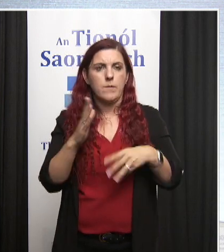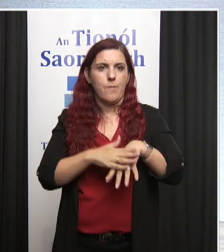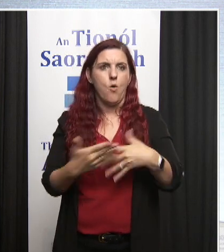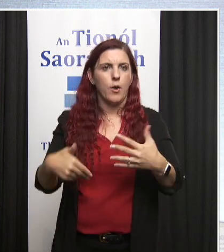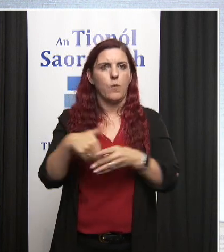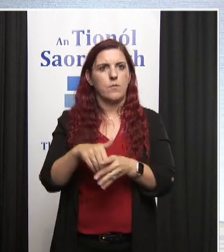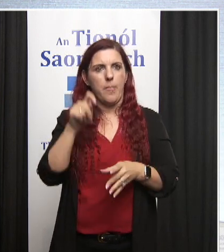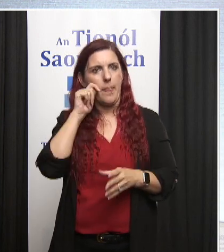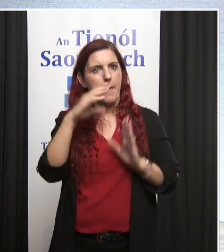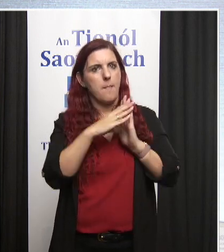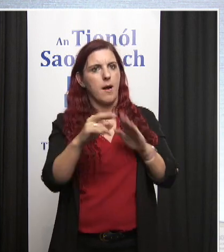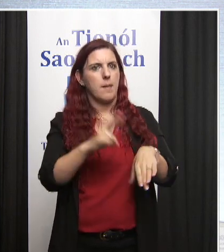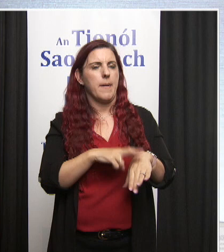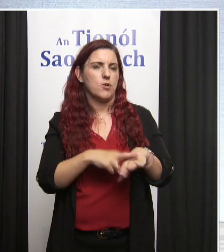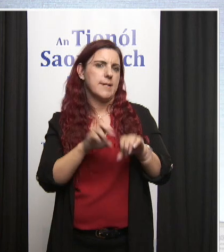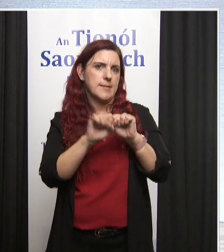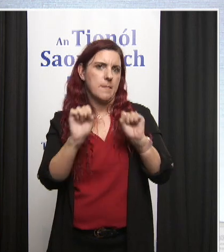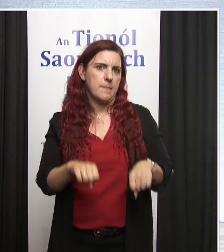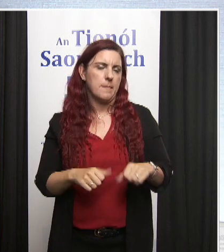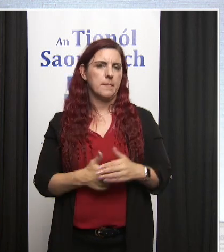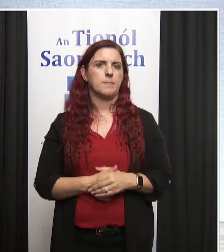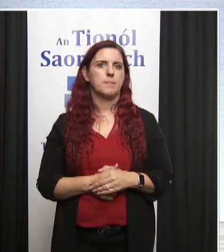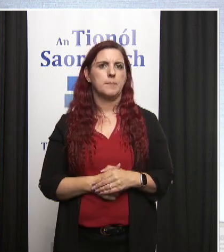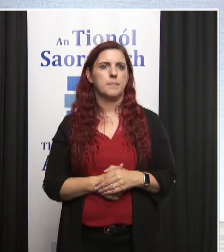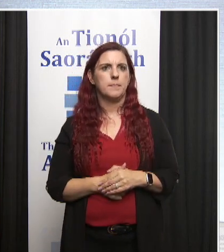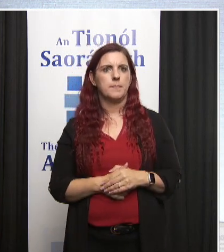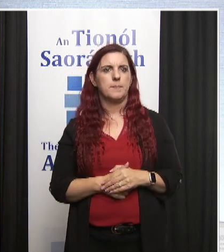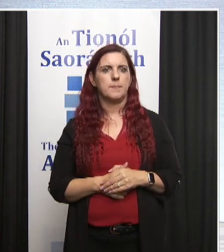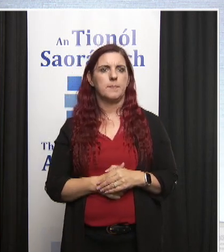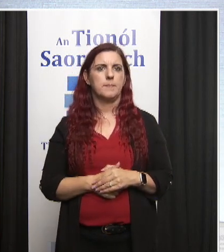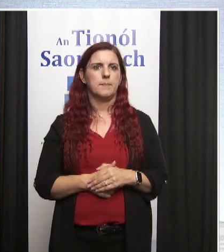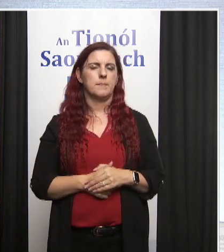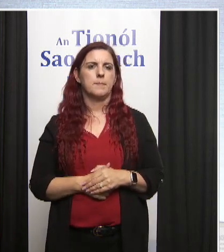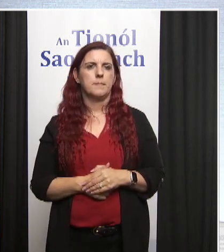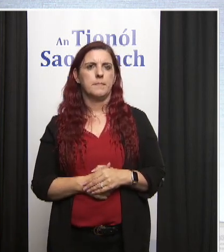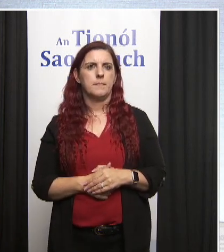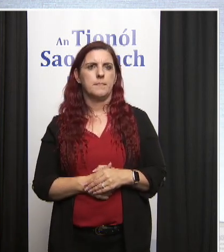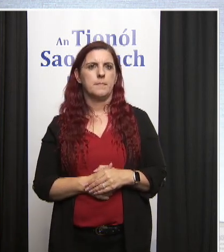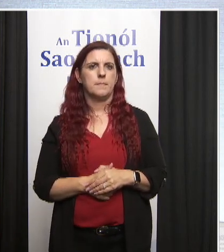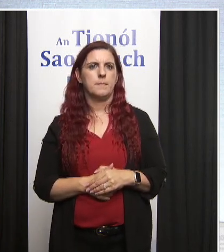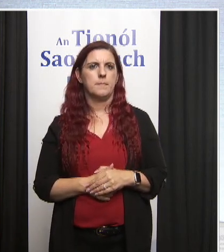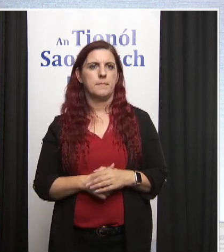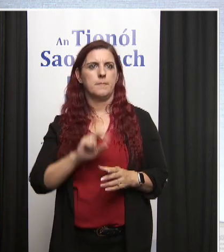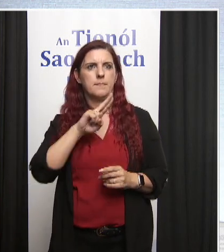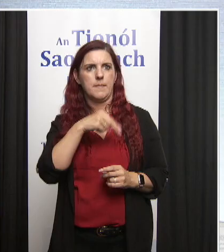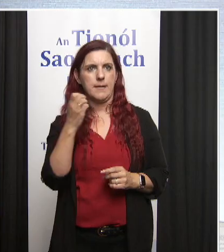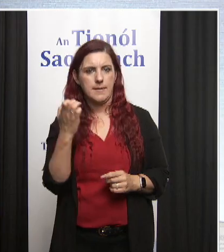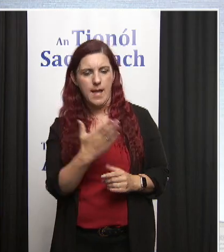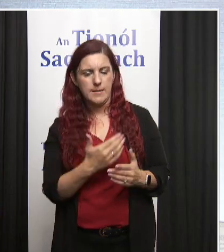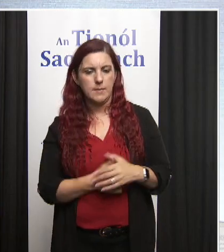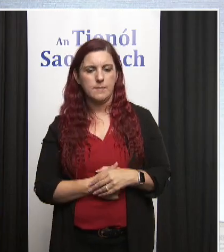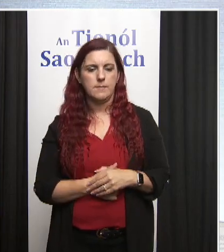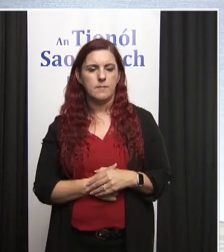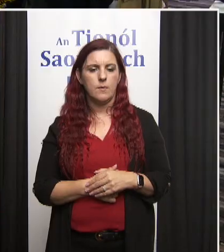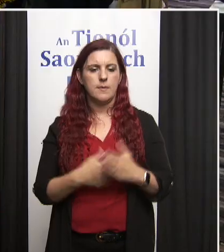think that model is a better model. So does the rest of the group, not just me, the rest of the group. So the next slide then, the